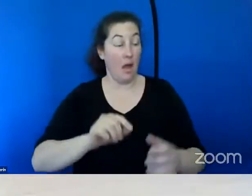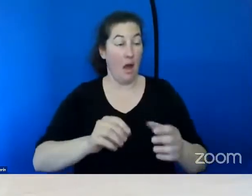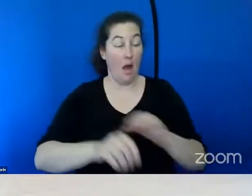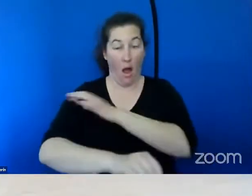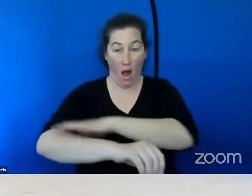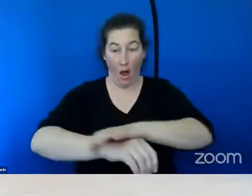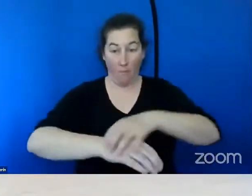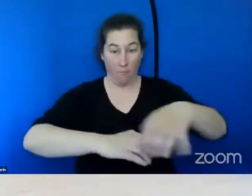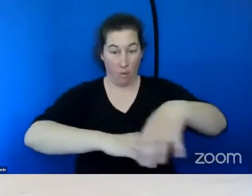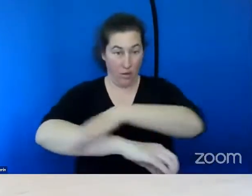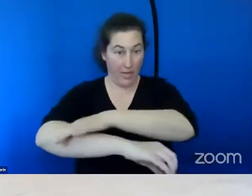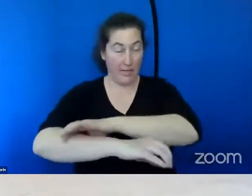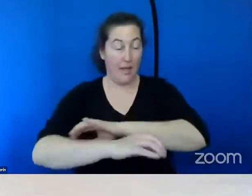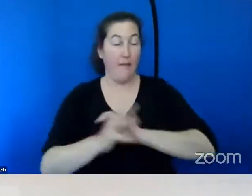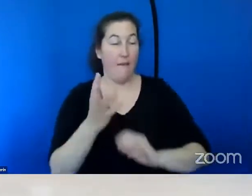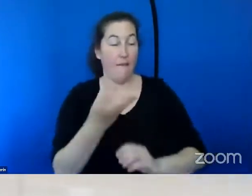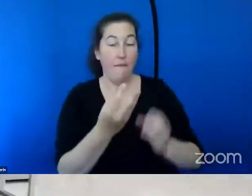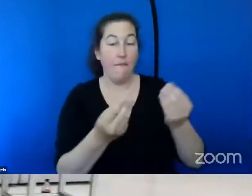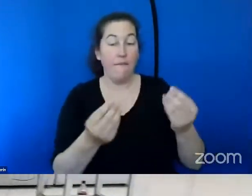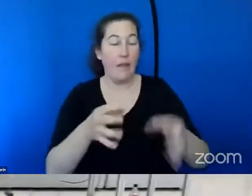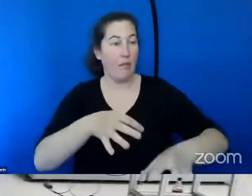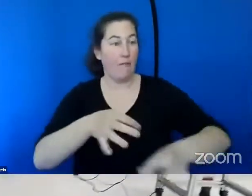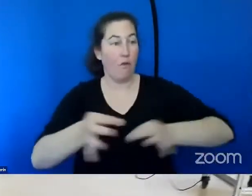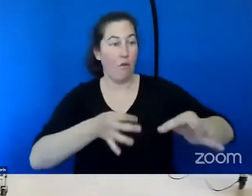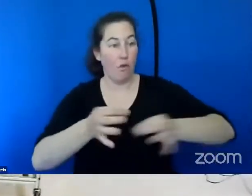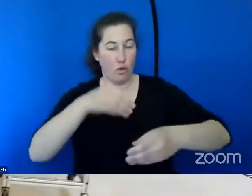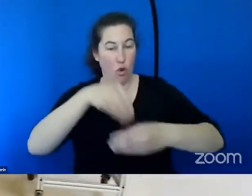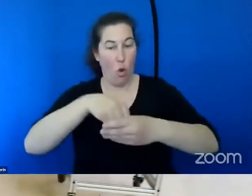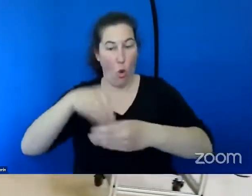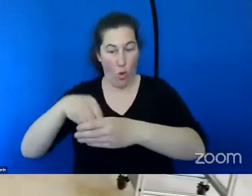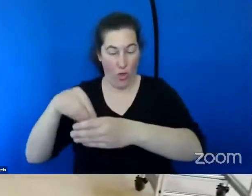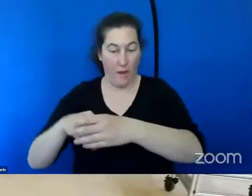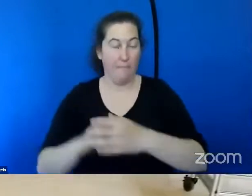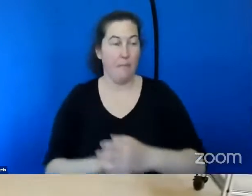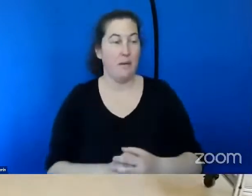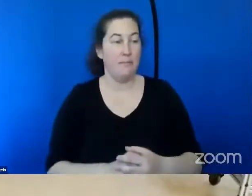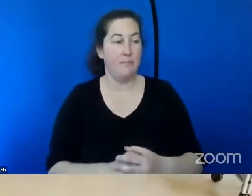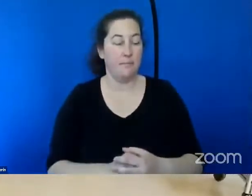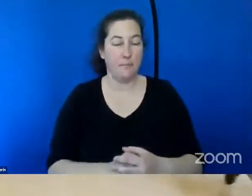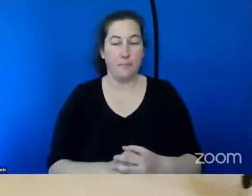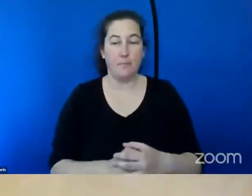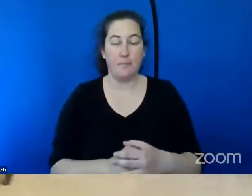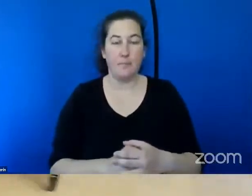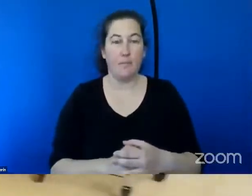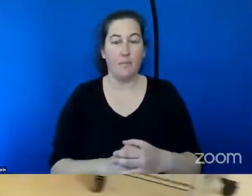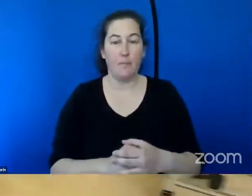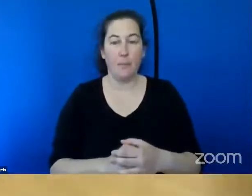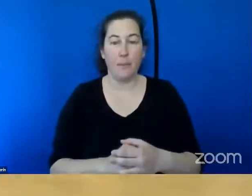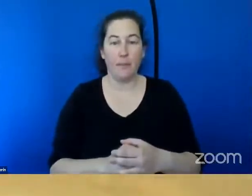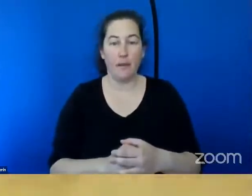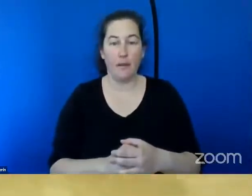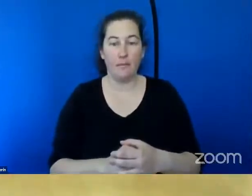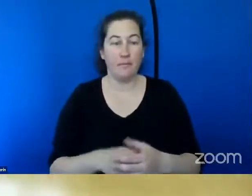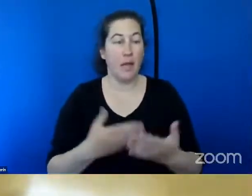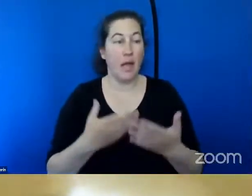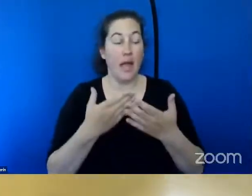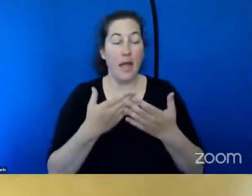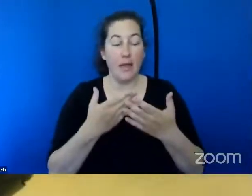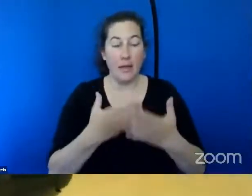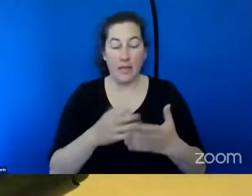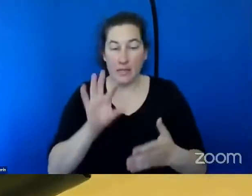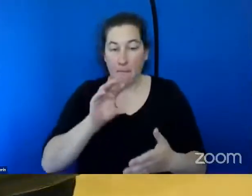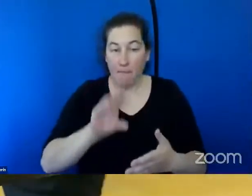That also has to be placed into what we see as a wooden here, but what would be in real life